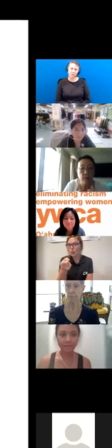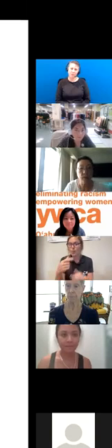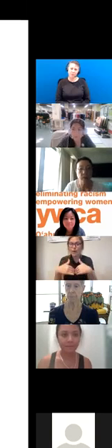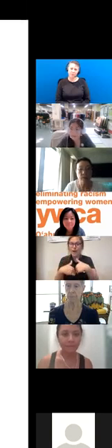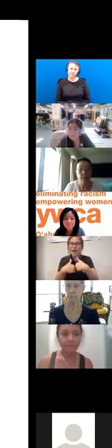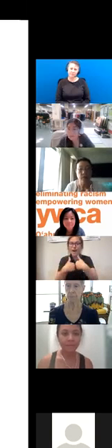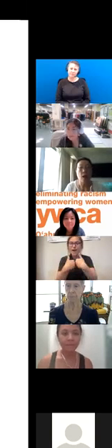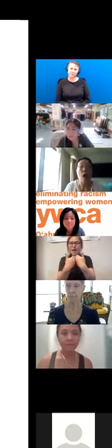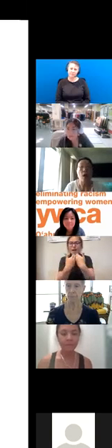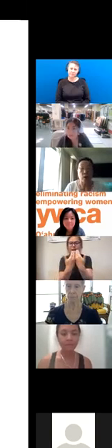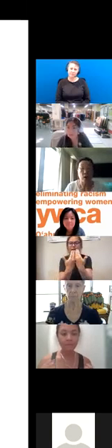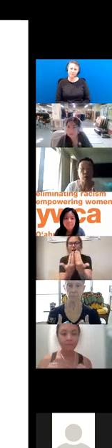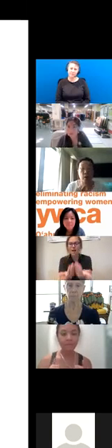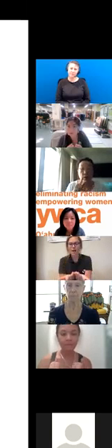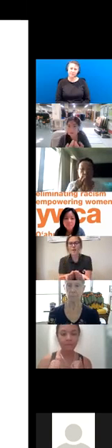How are you?